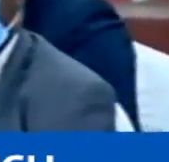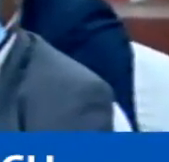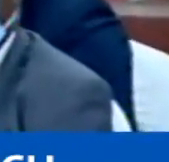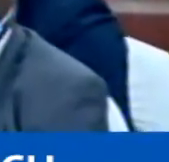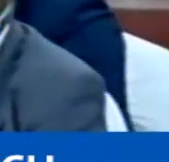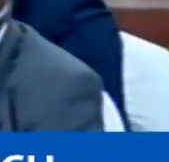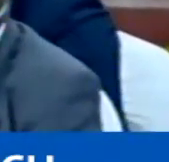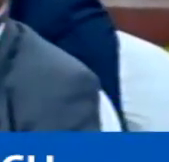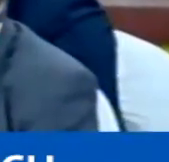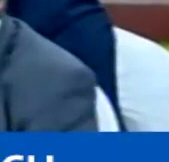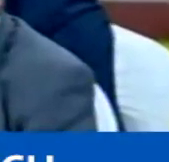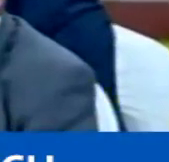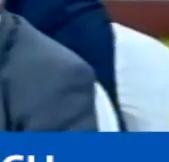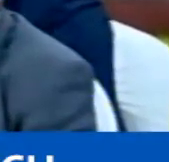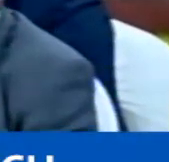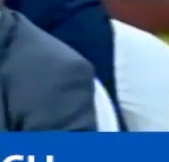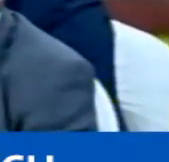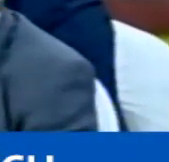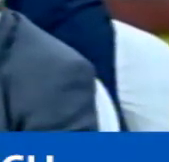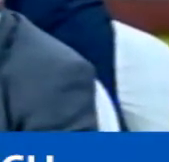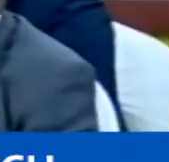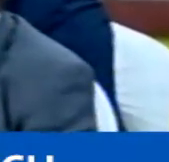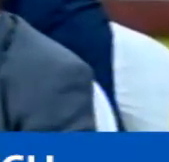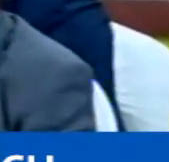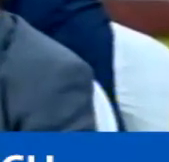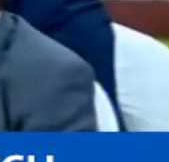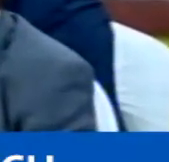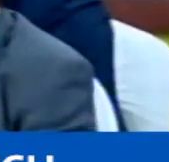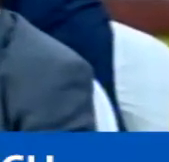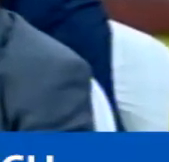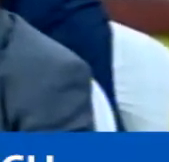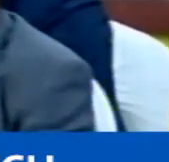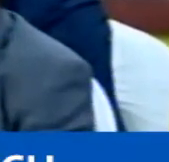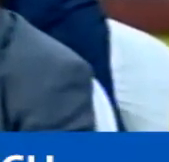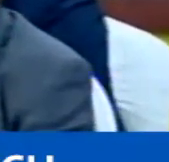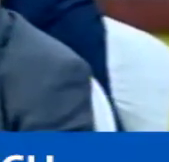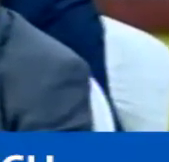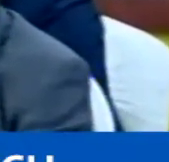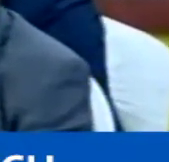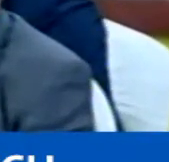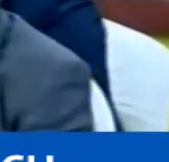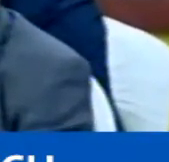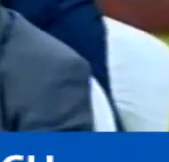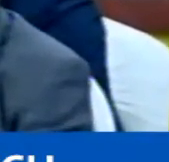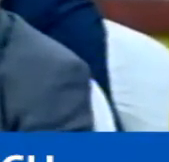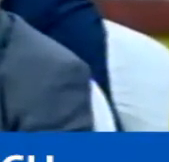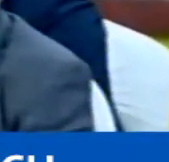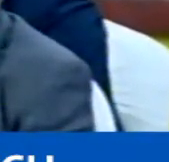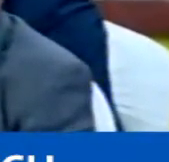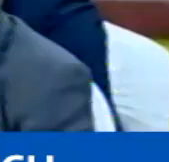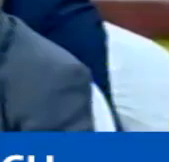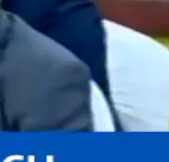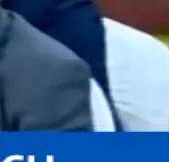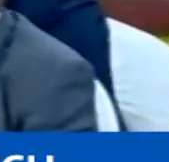a cabinet secretary who is 30 years old? Like Tom